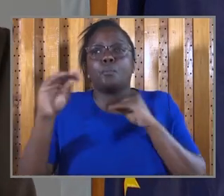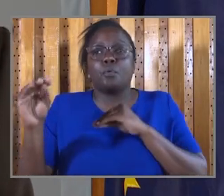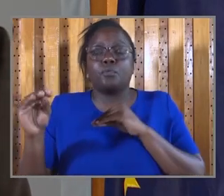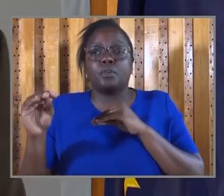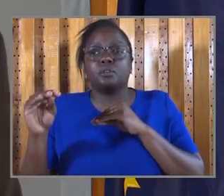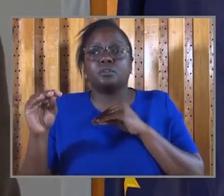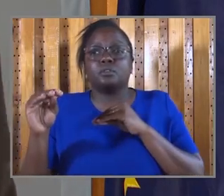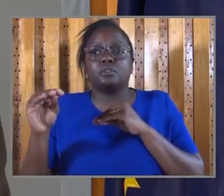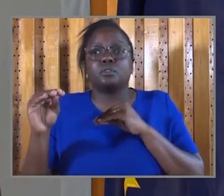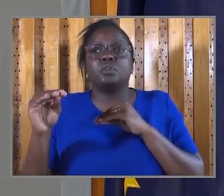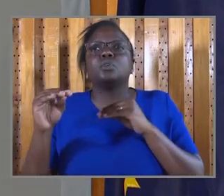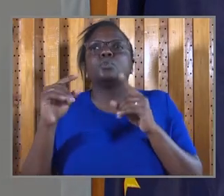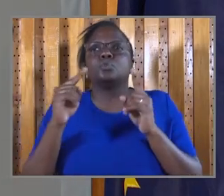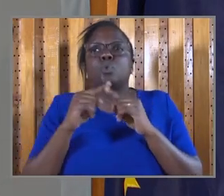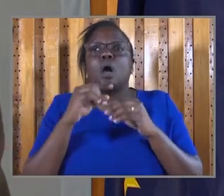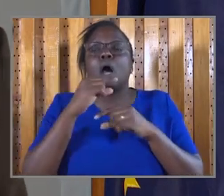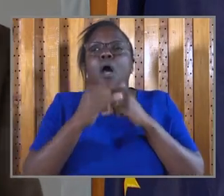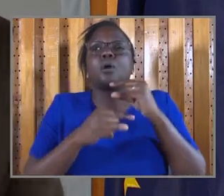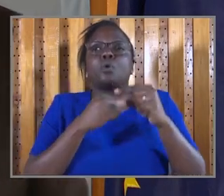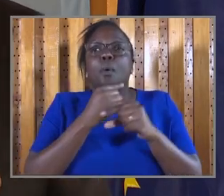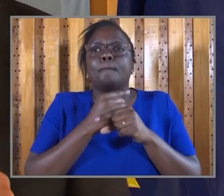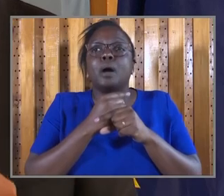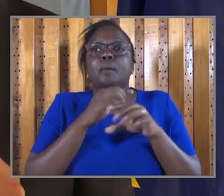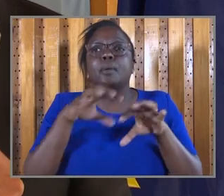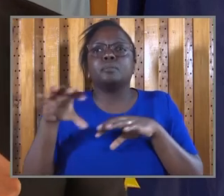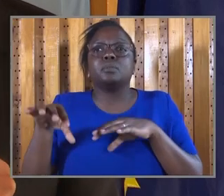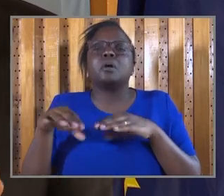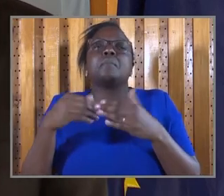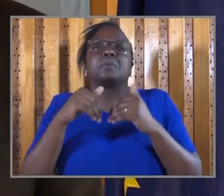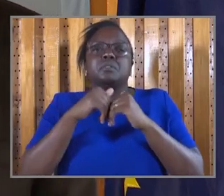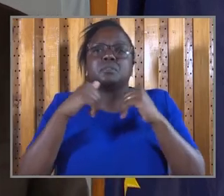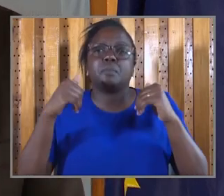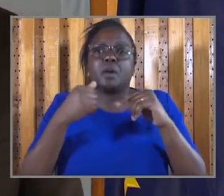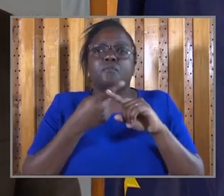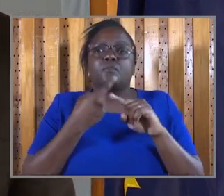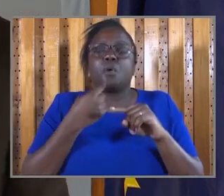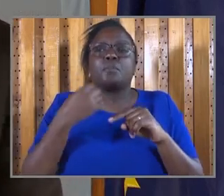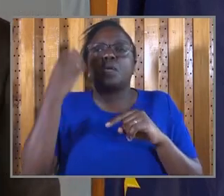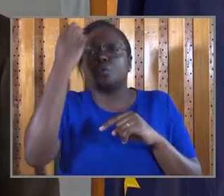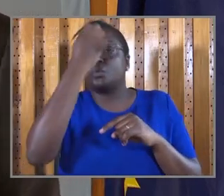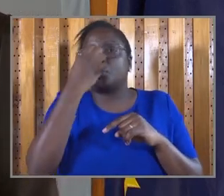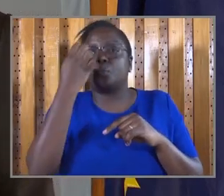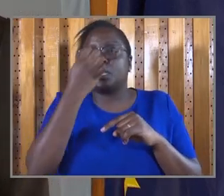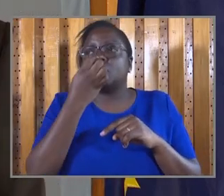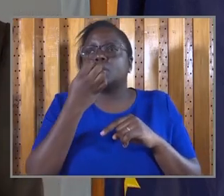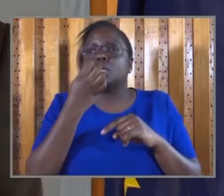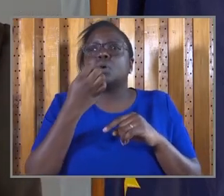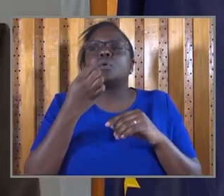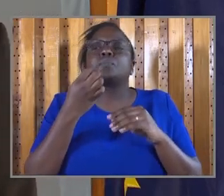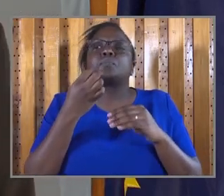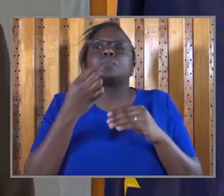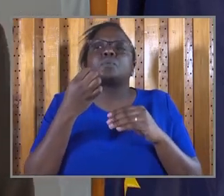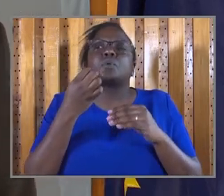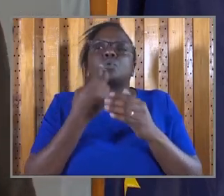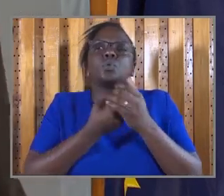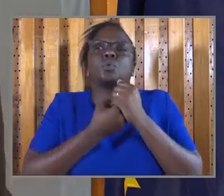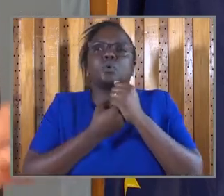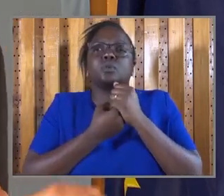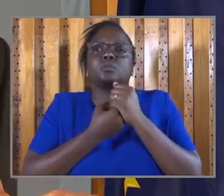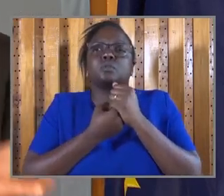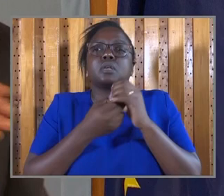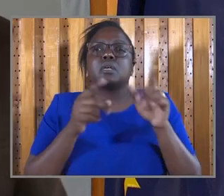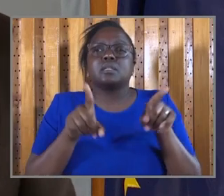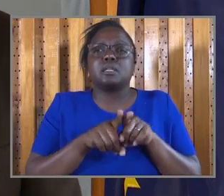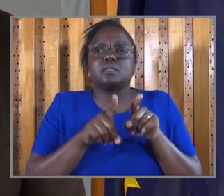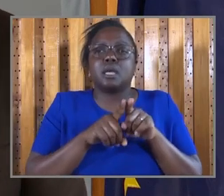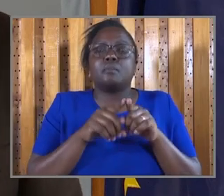market, which in a slightly different form than the European Union, the Kenyan government is already working towards. The same is